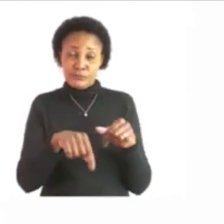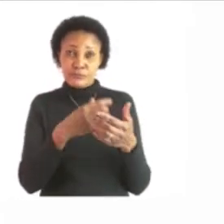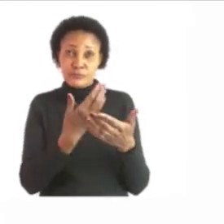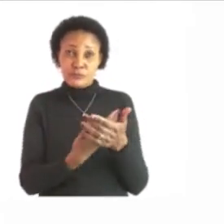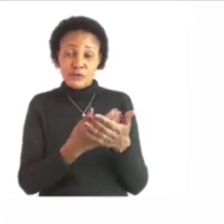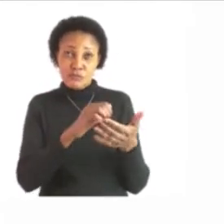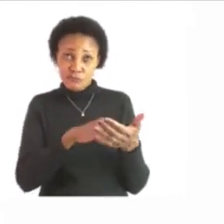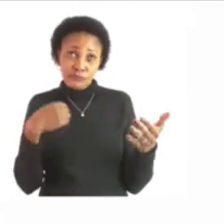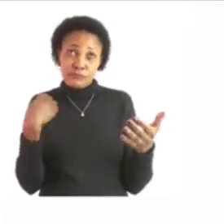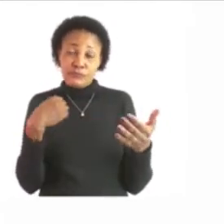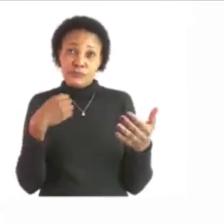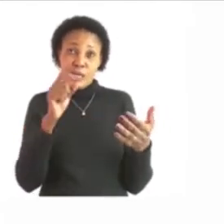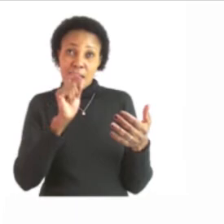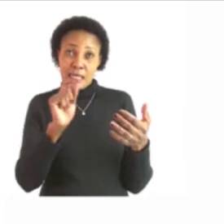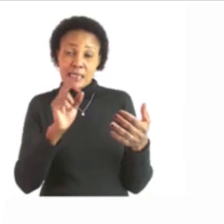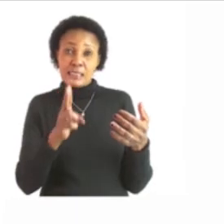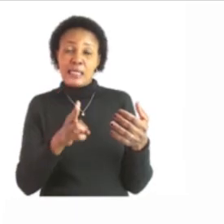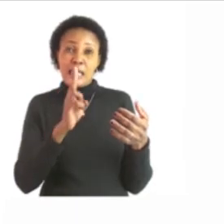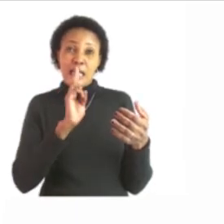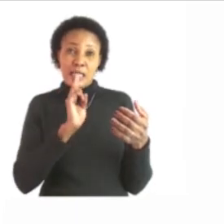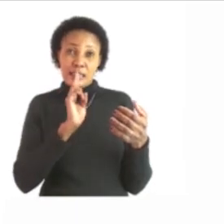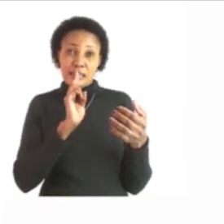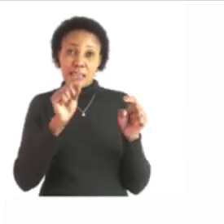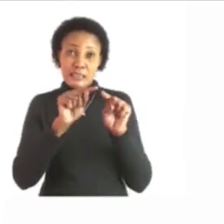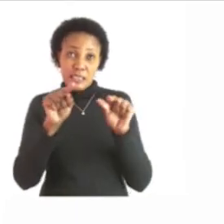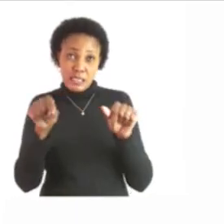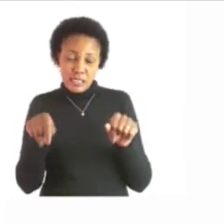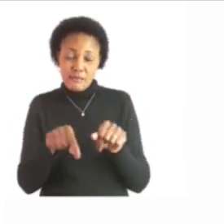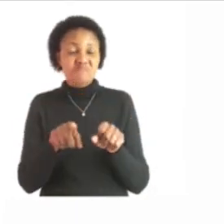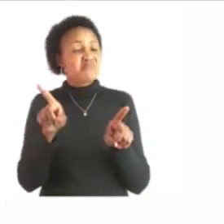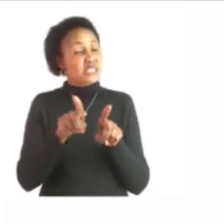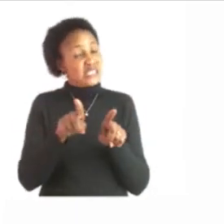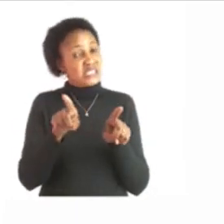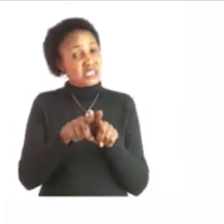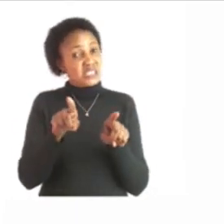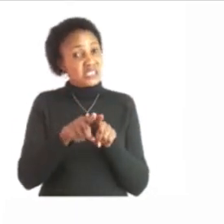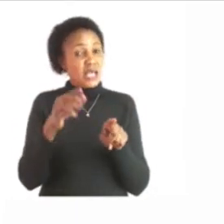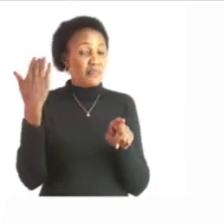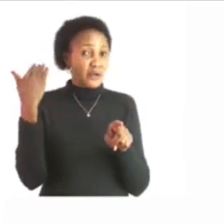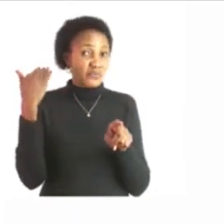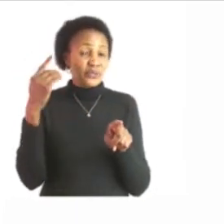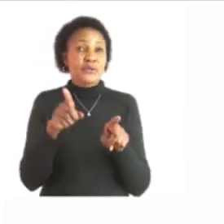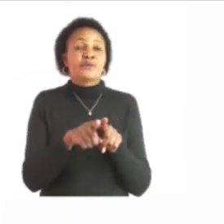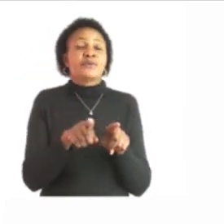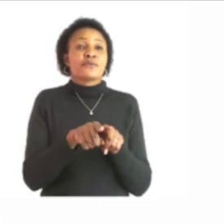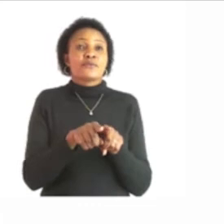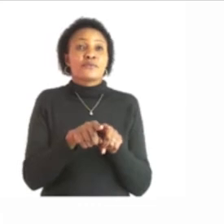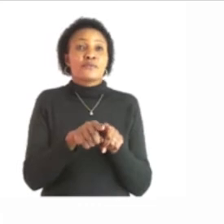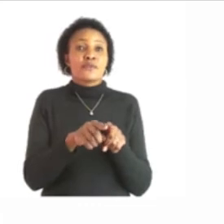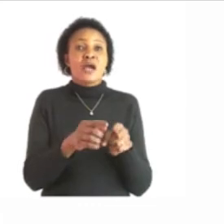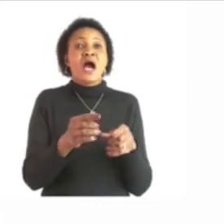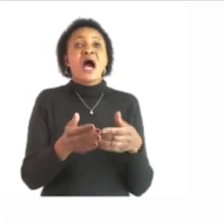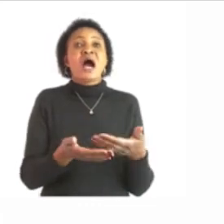subtract. Write the answers in the boxes. It's the same what we did previously. I will do the